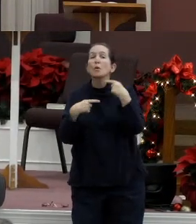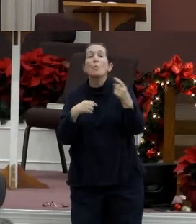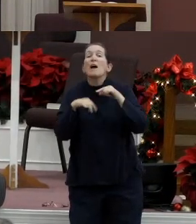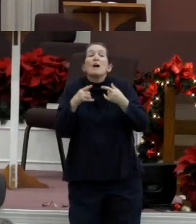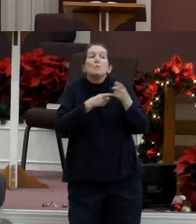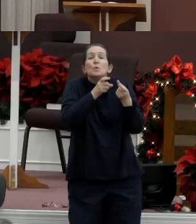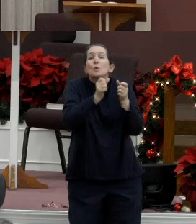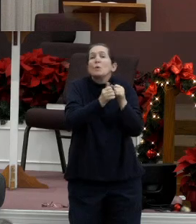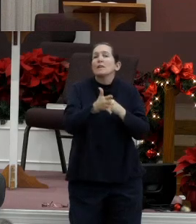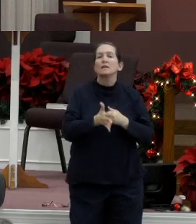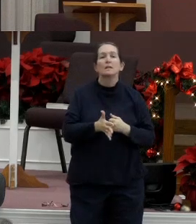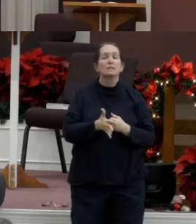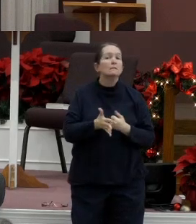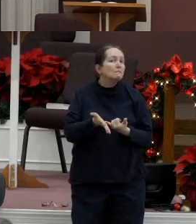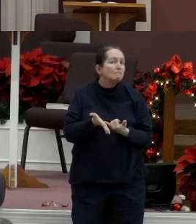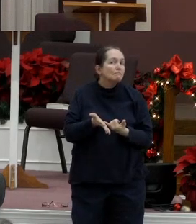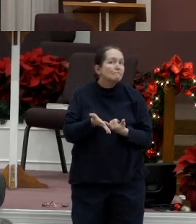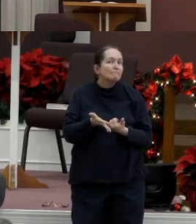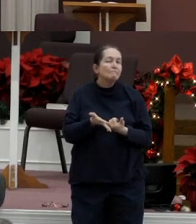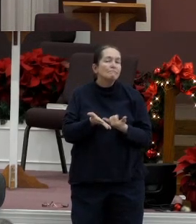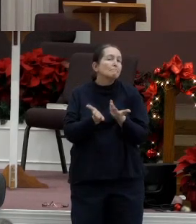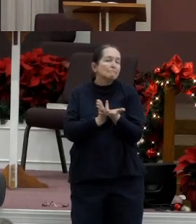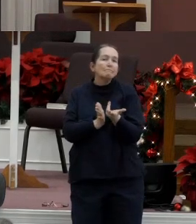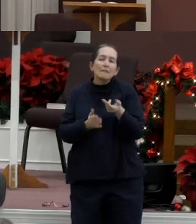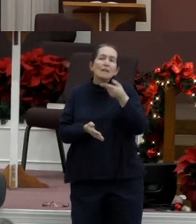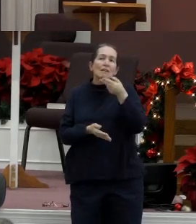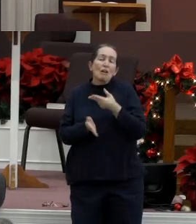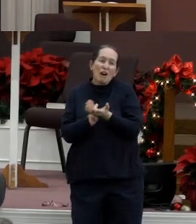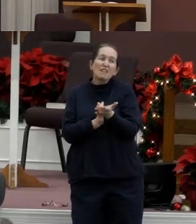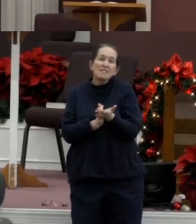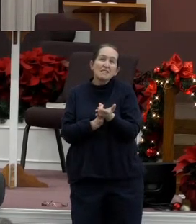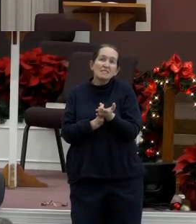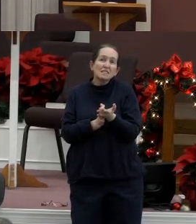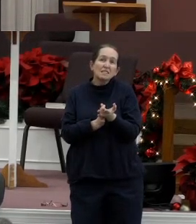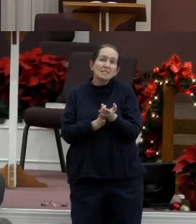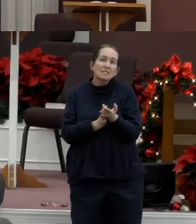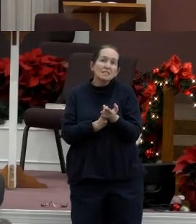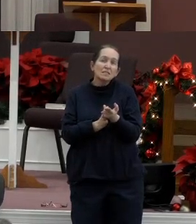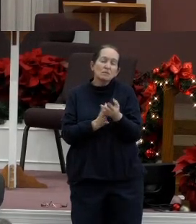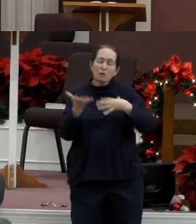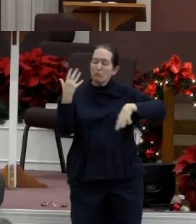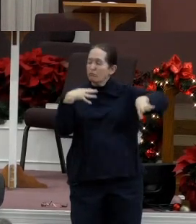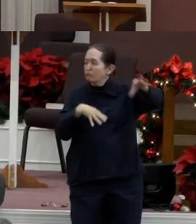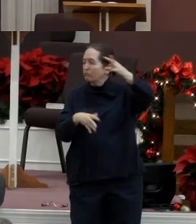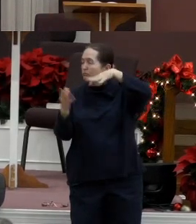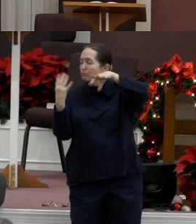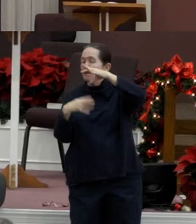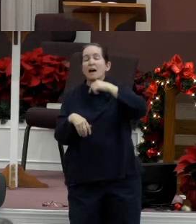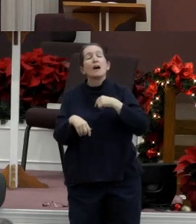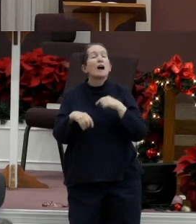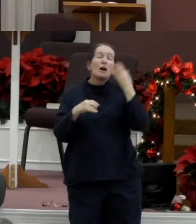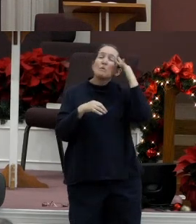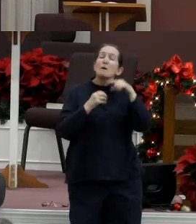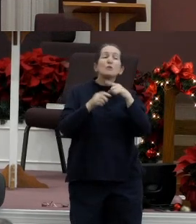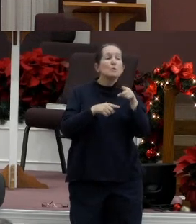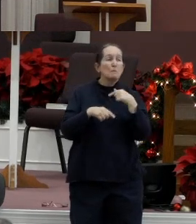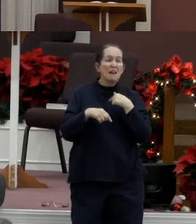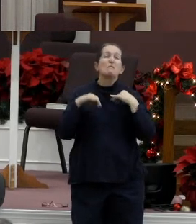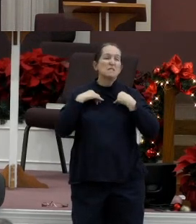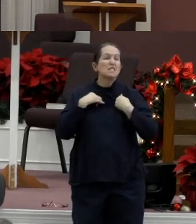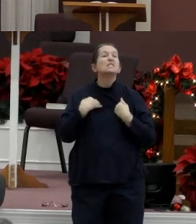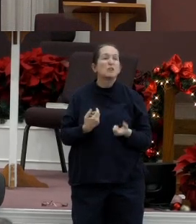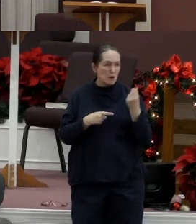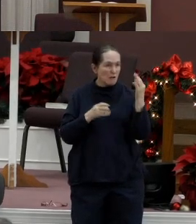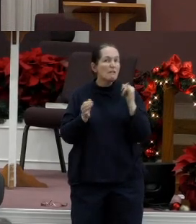it? And honestly, it's been a whirlwind. And I don't know about you, but I'm tired of it.